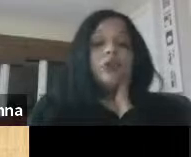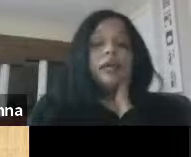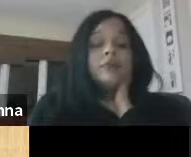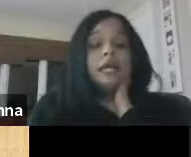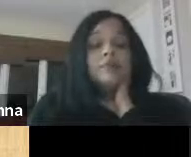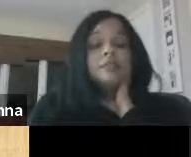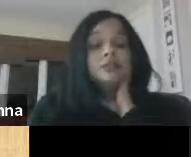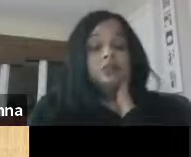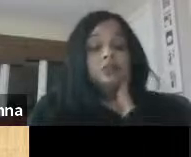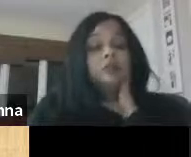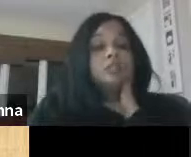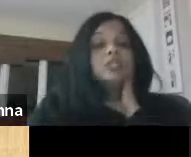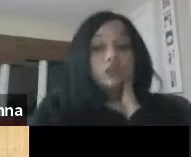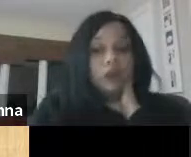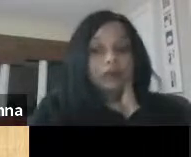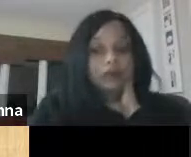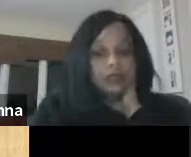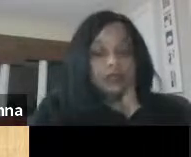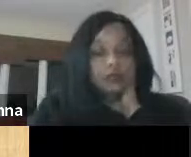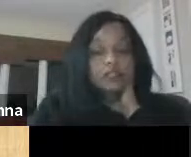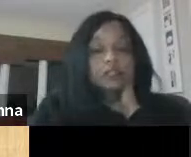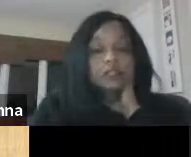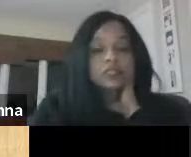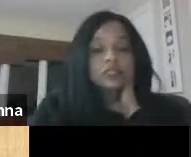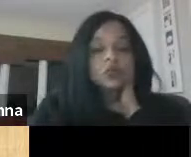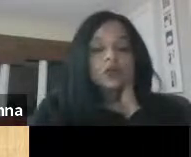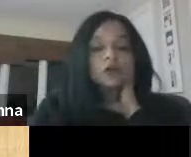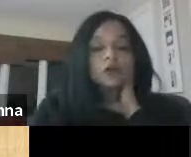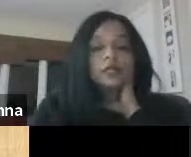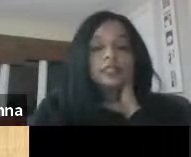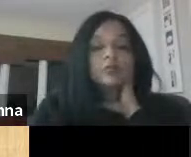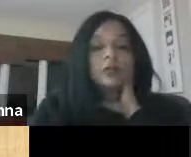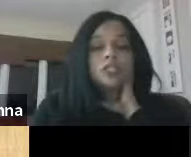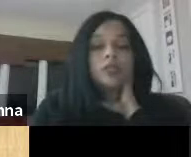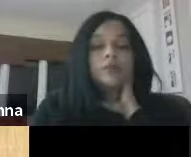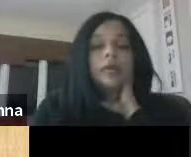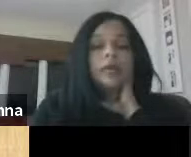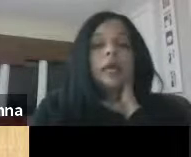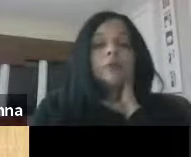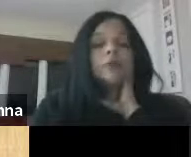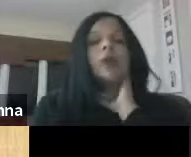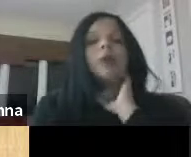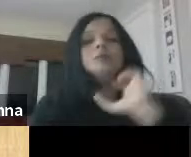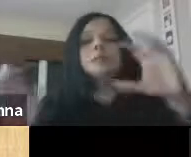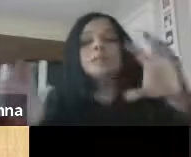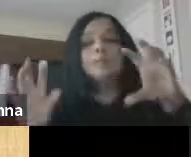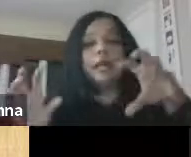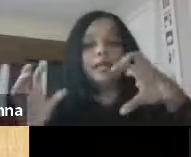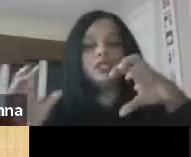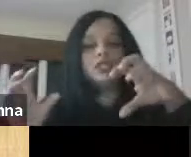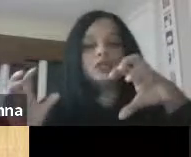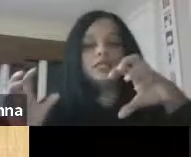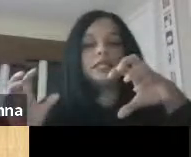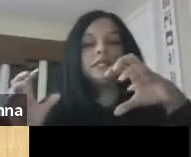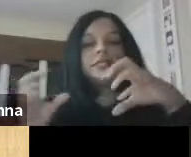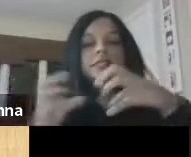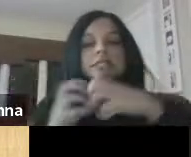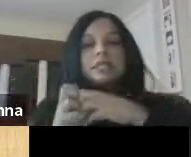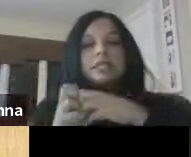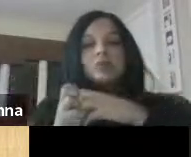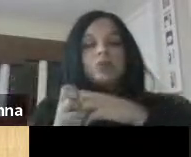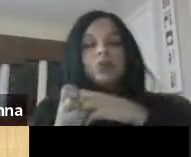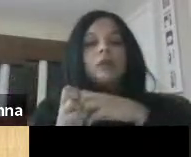So a lot of times children with dysgraphia, which is a disorder of written expression, have problems combining two